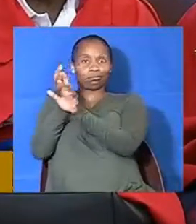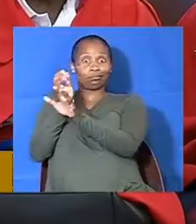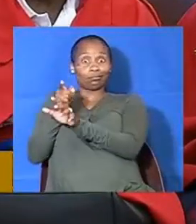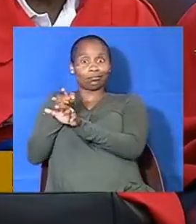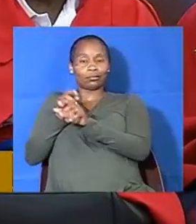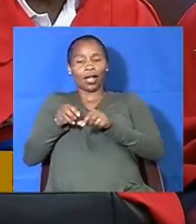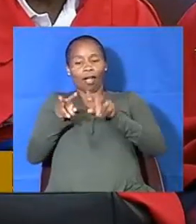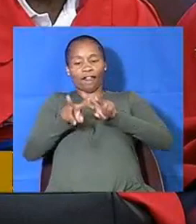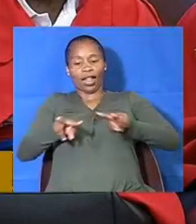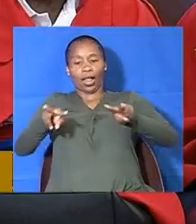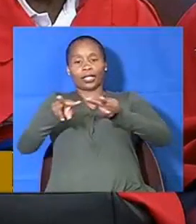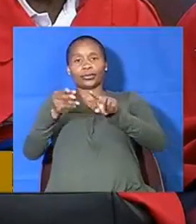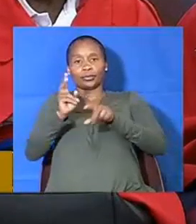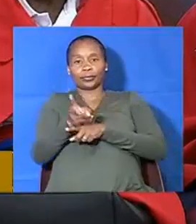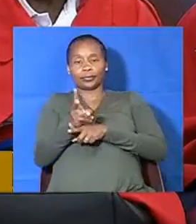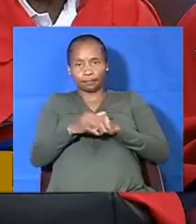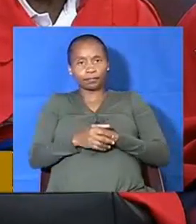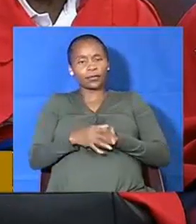Khotso